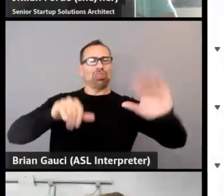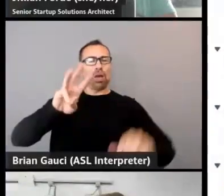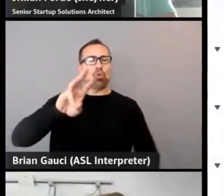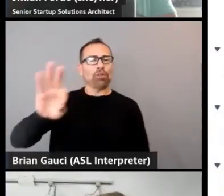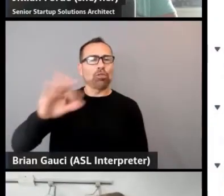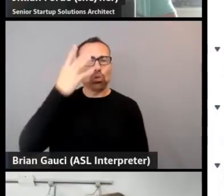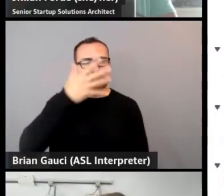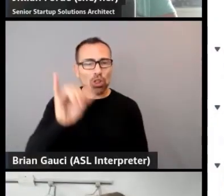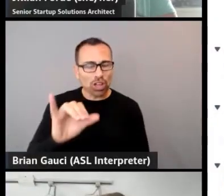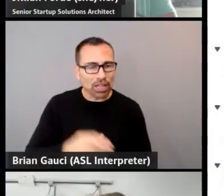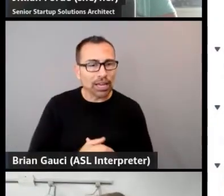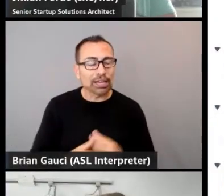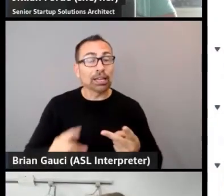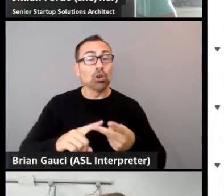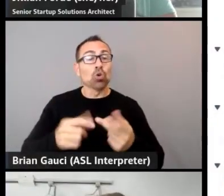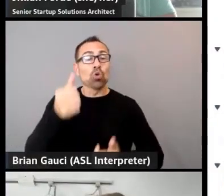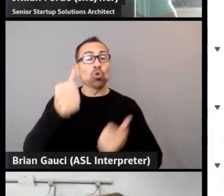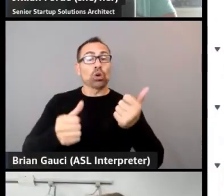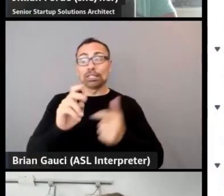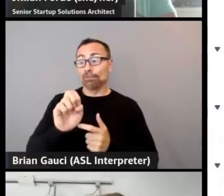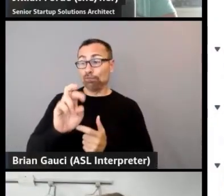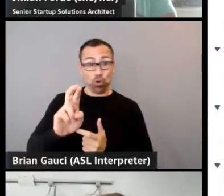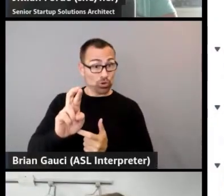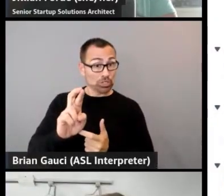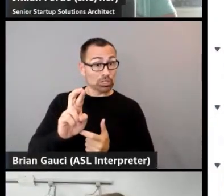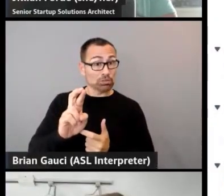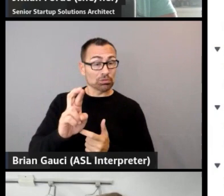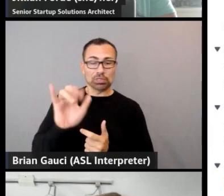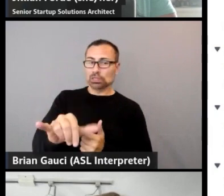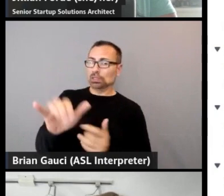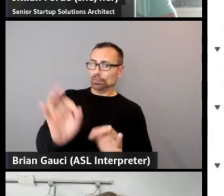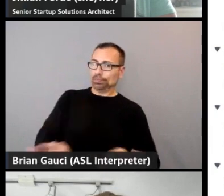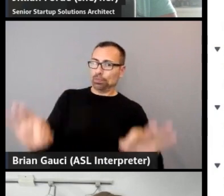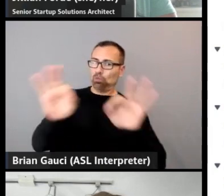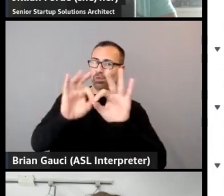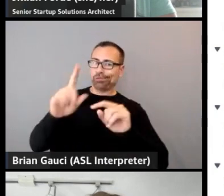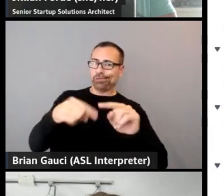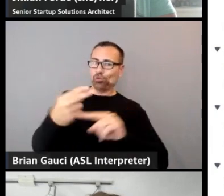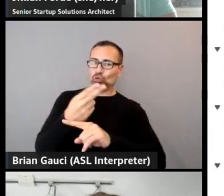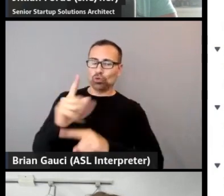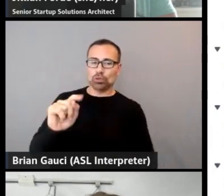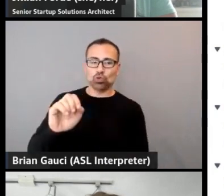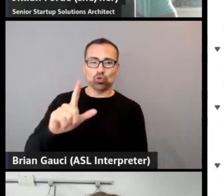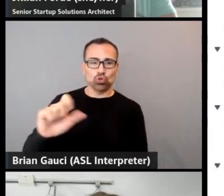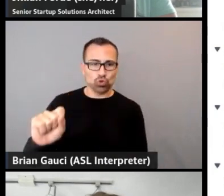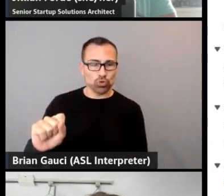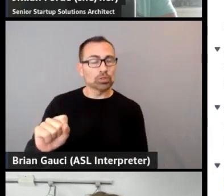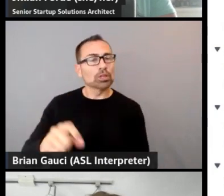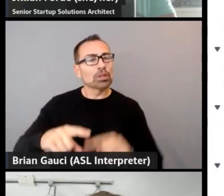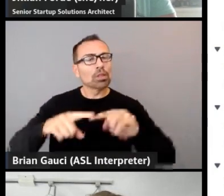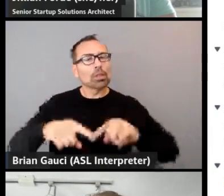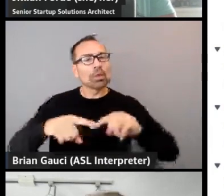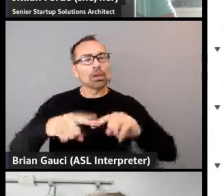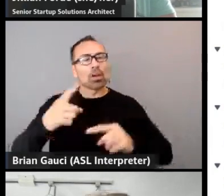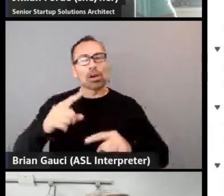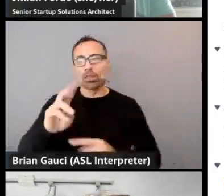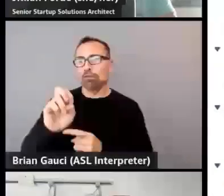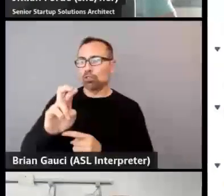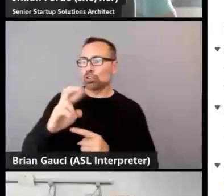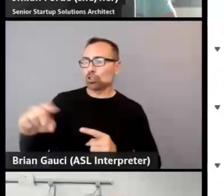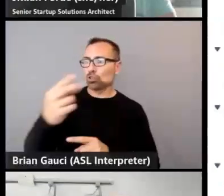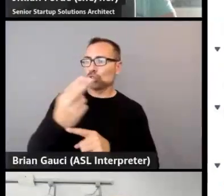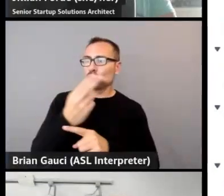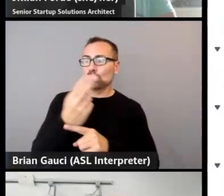software versions, because that's very important when you actually use these tools. Depending on the version that you're using,